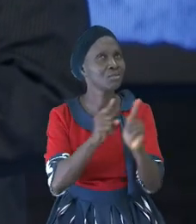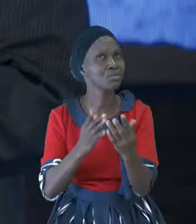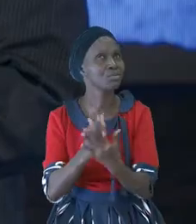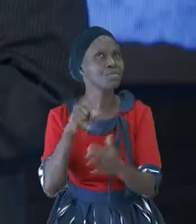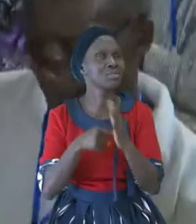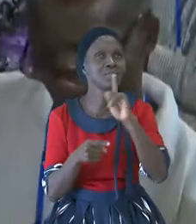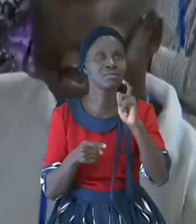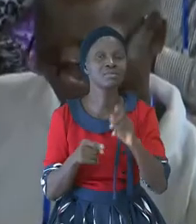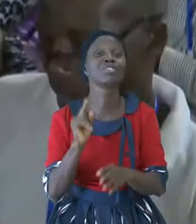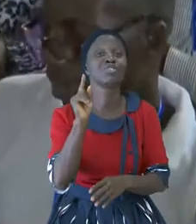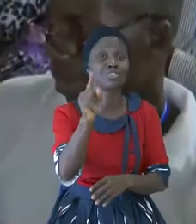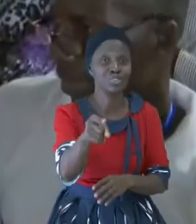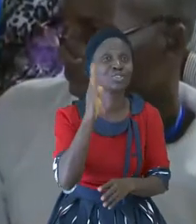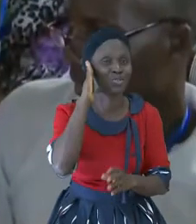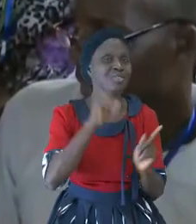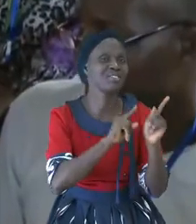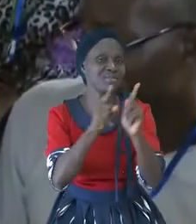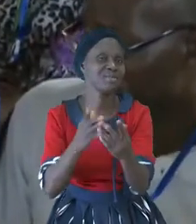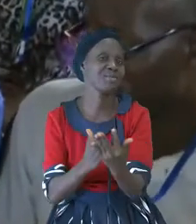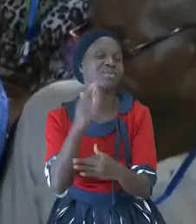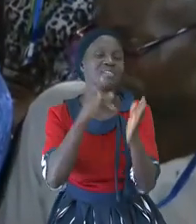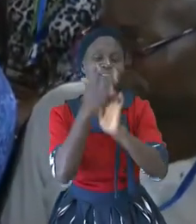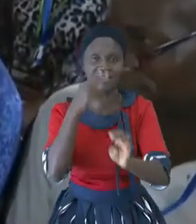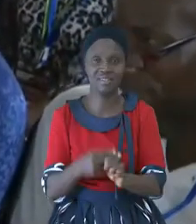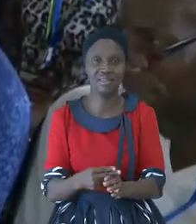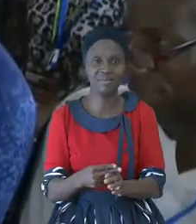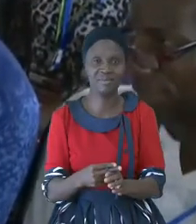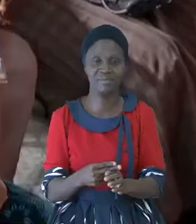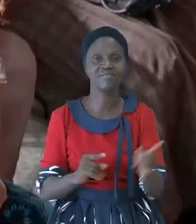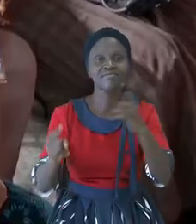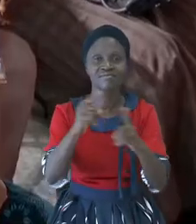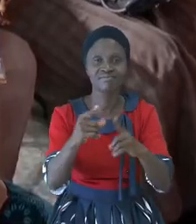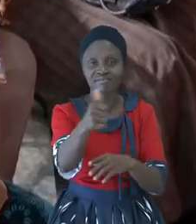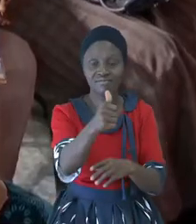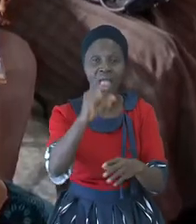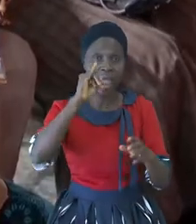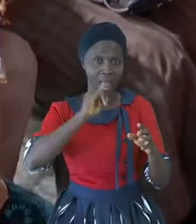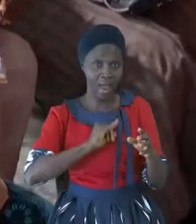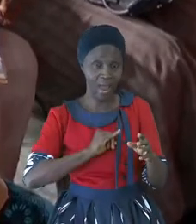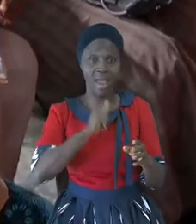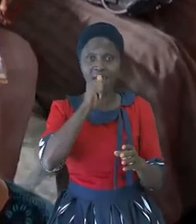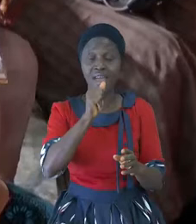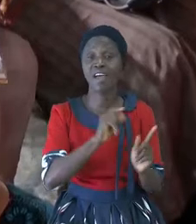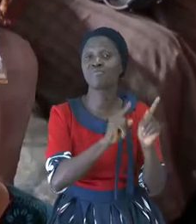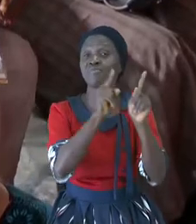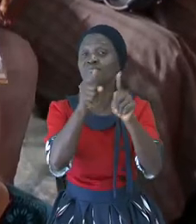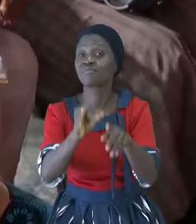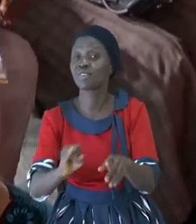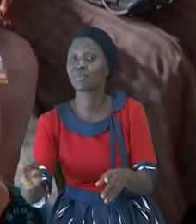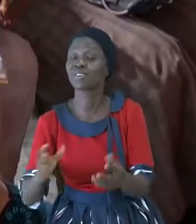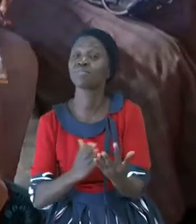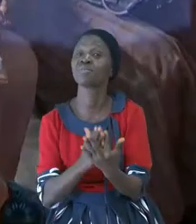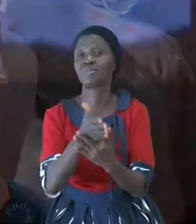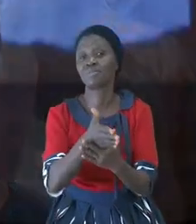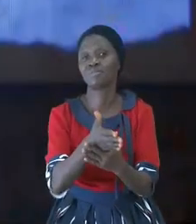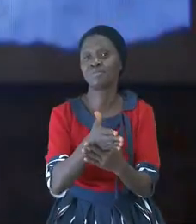go through. I am going through. And going through is not